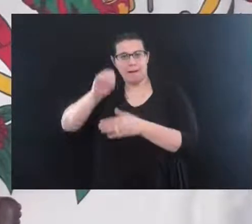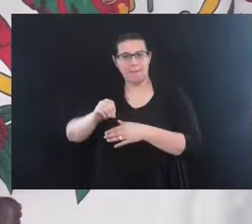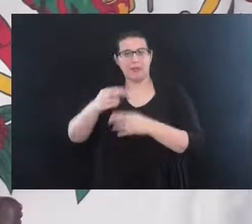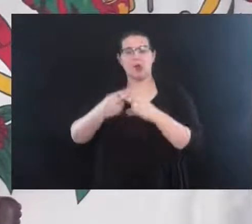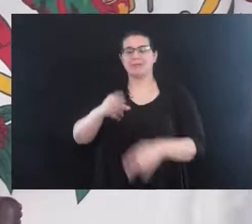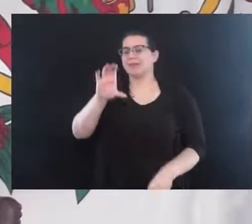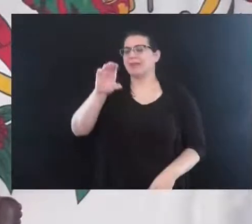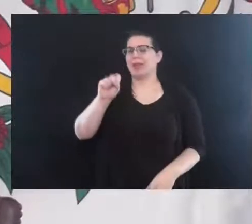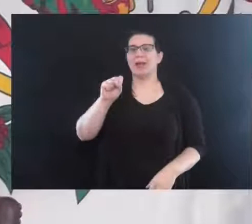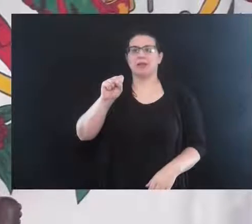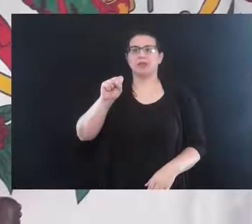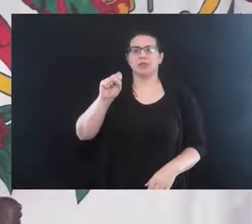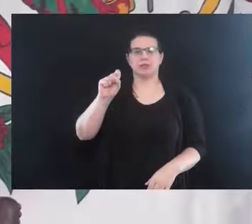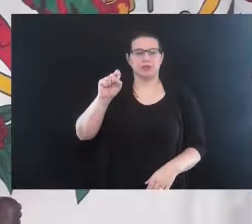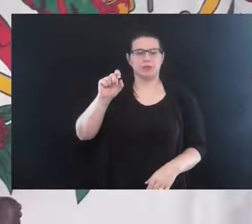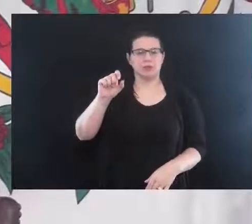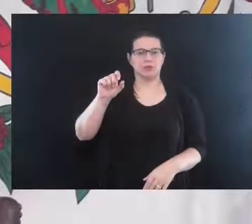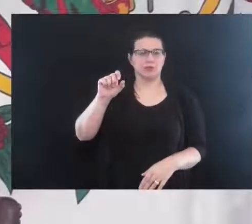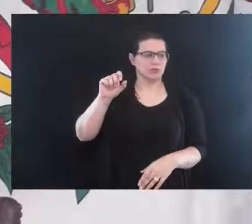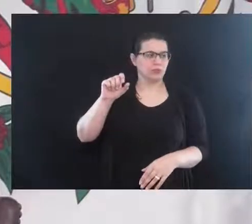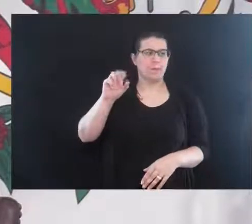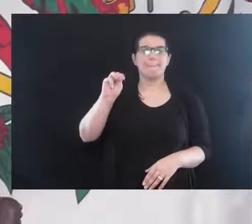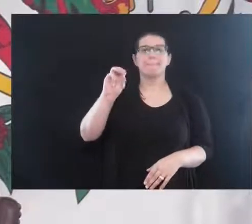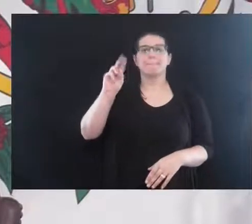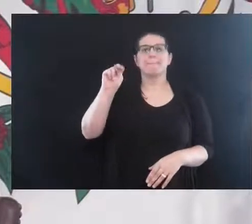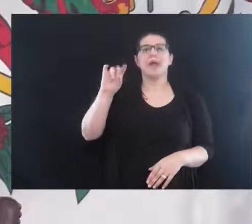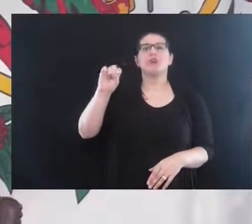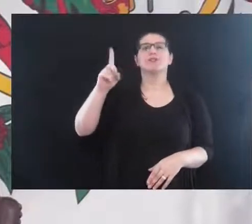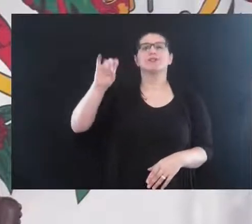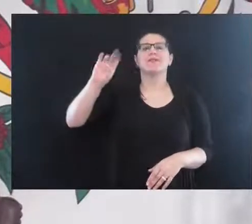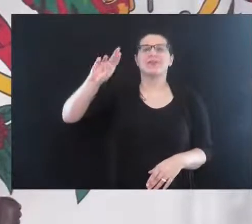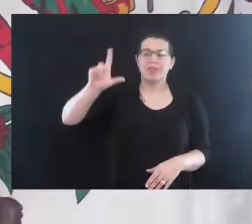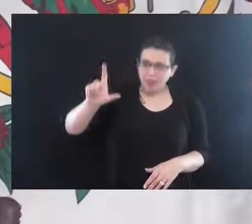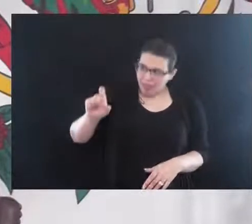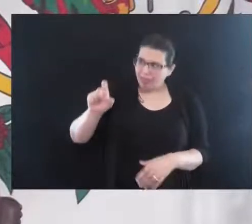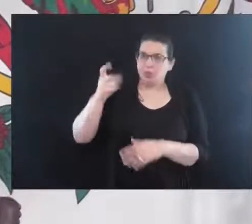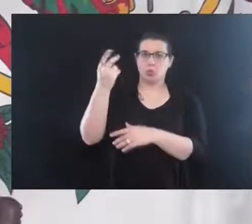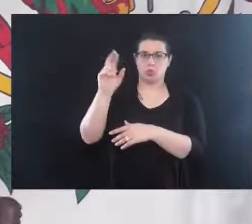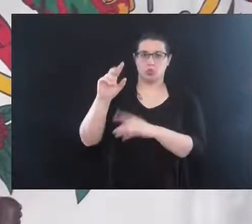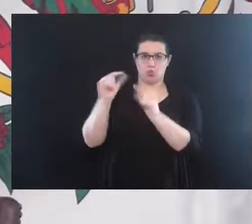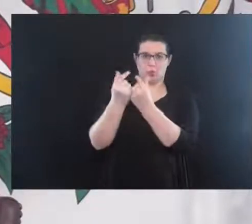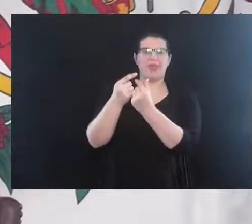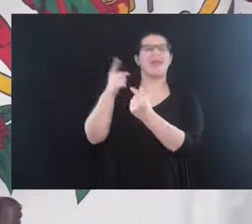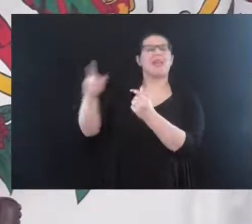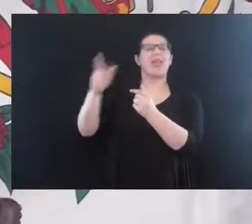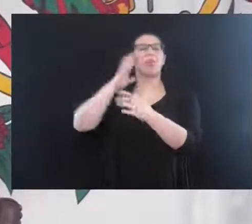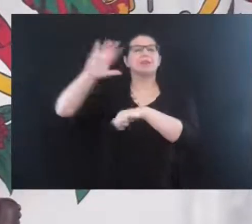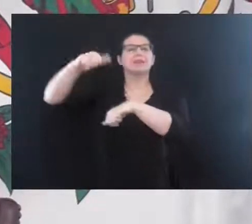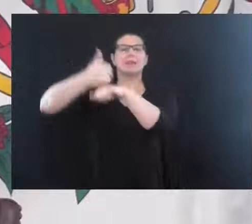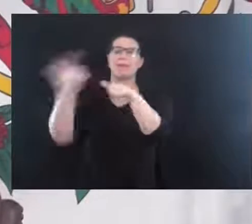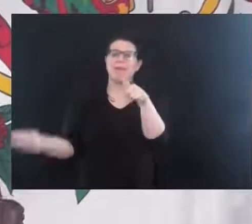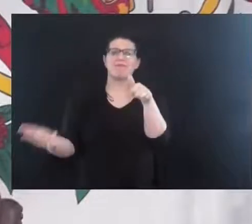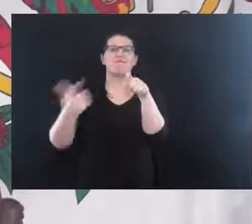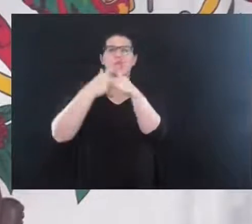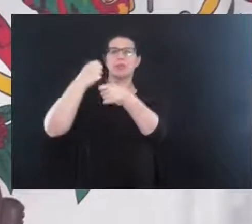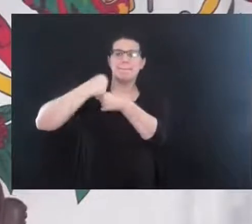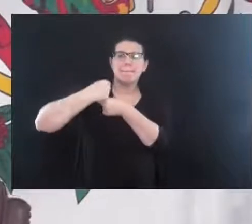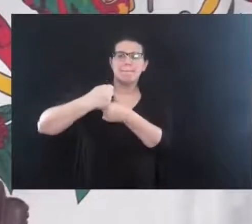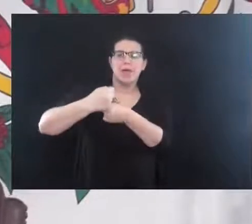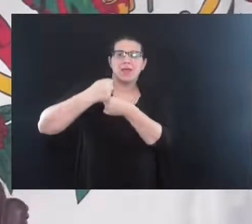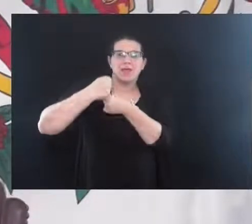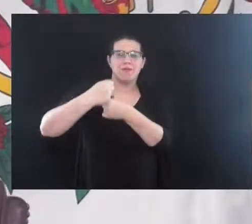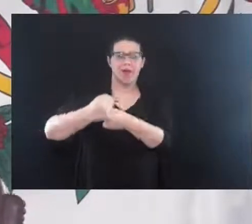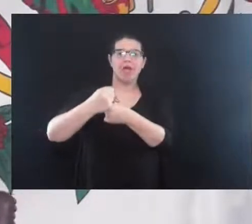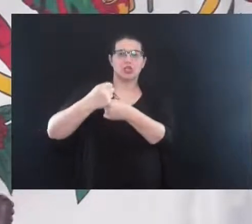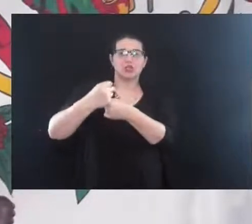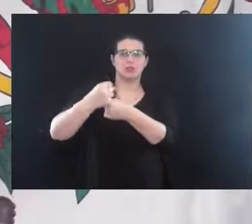Moundsville, West Virginia as their location for their first manufacturing plant in the United States. So think about that. They chose West